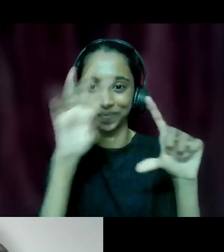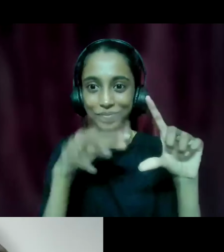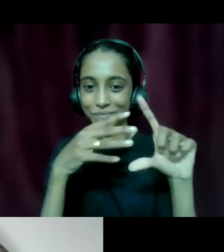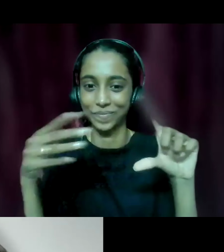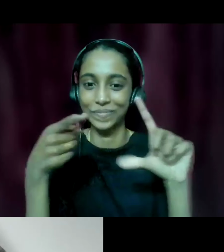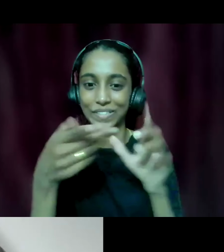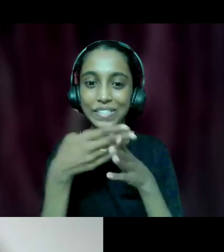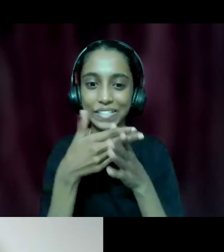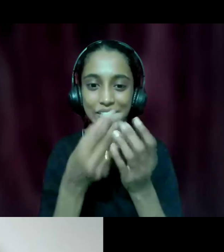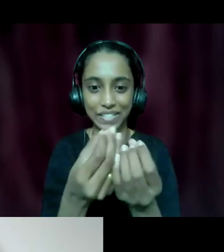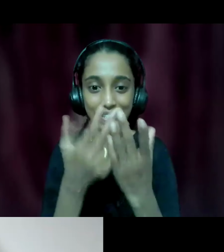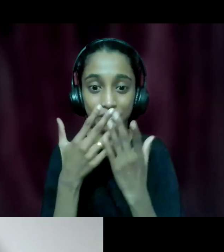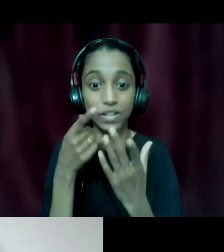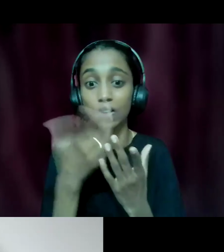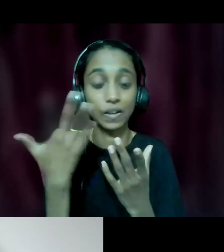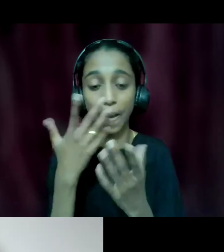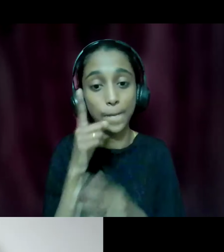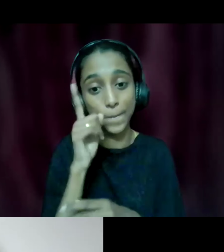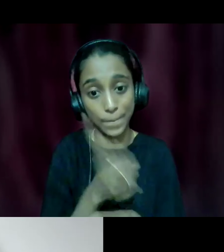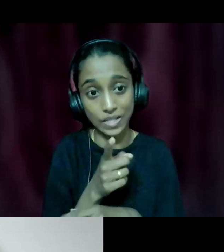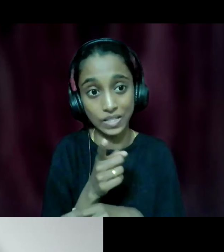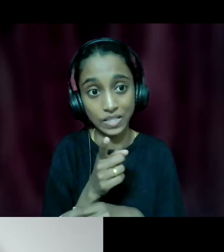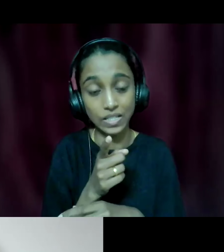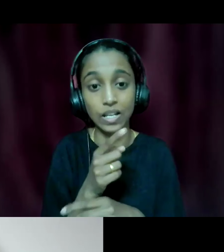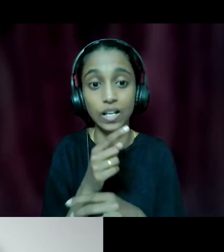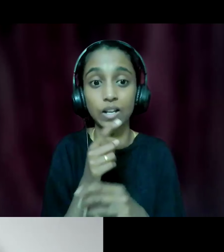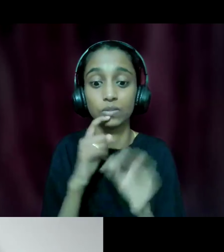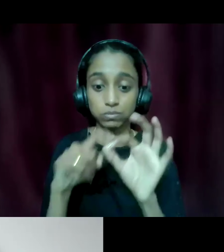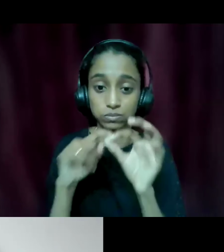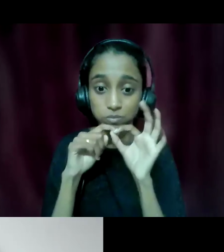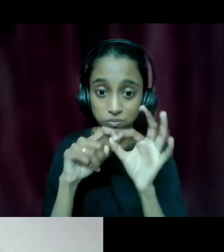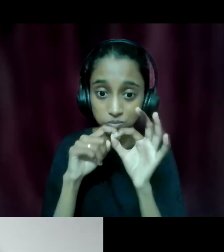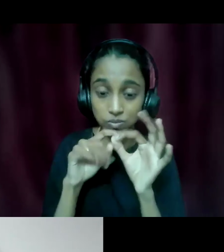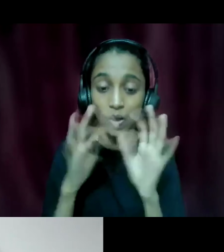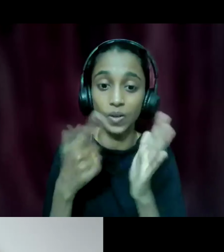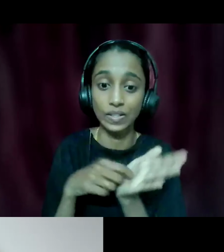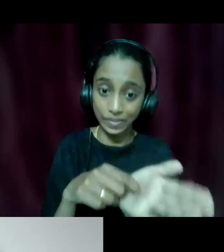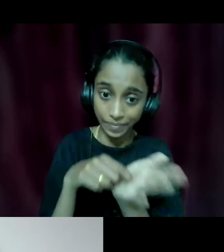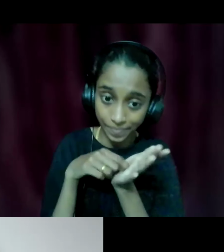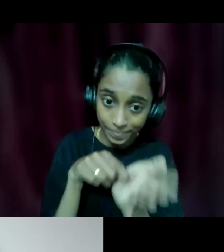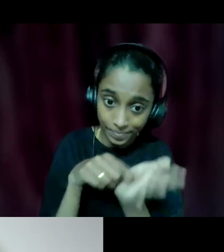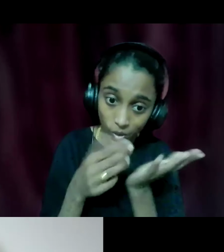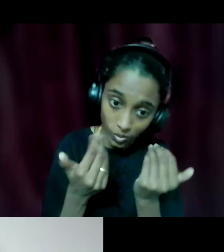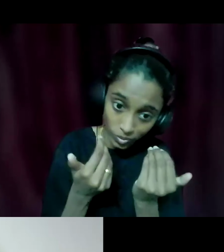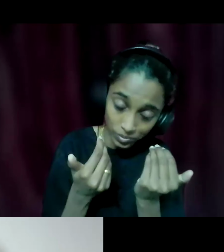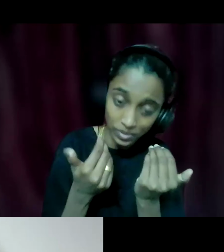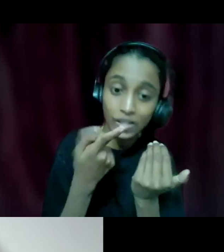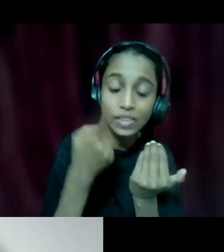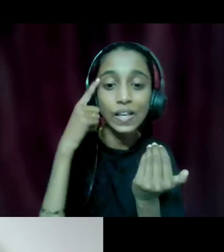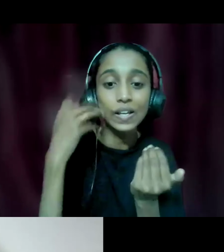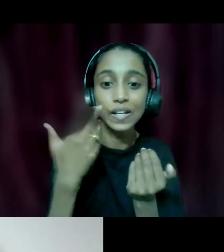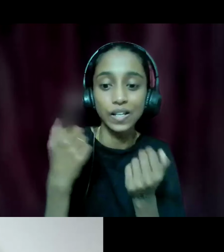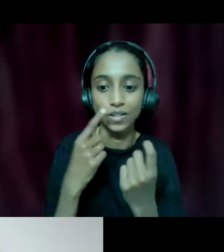today. Does that need to be done orally, or can that be done on a written basis? Like, which one would you